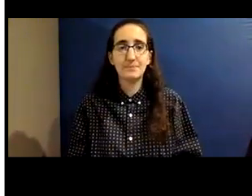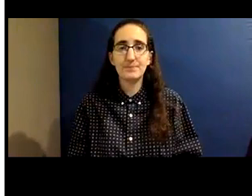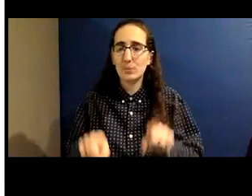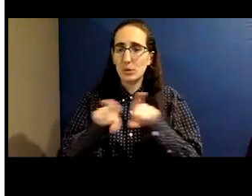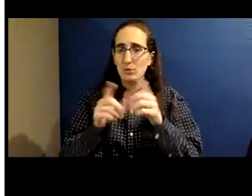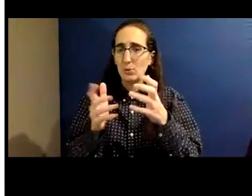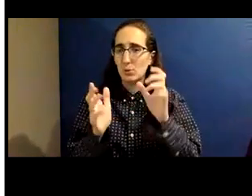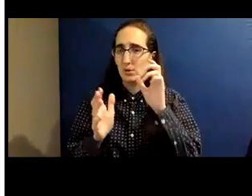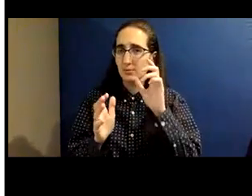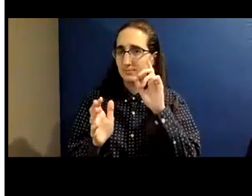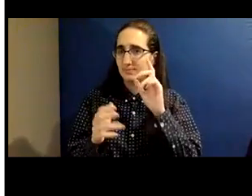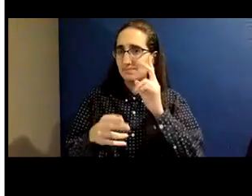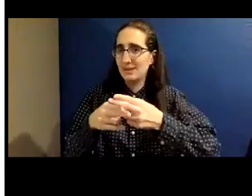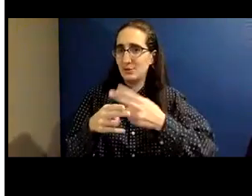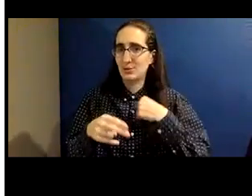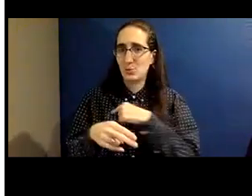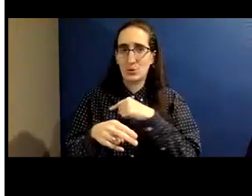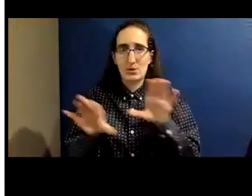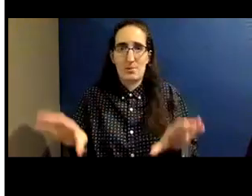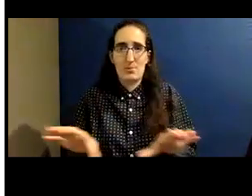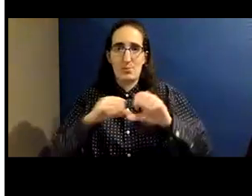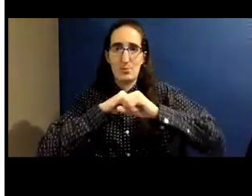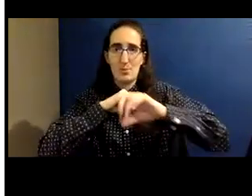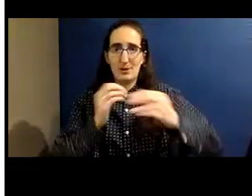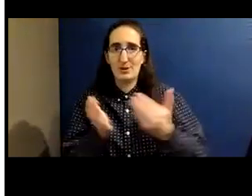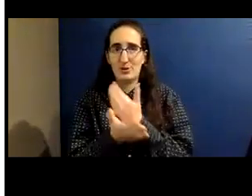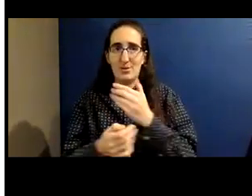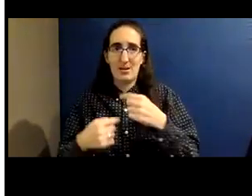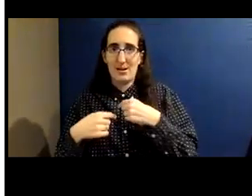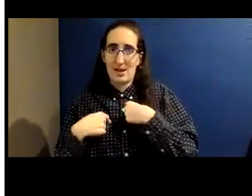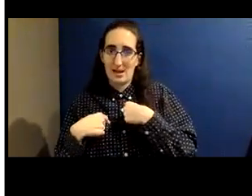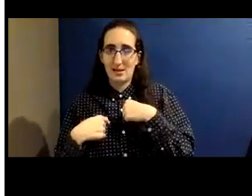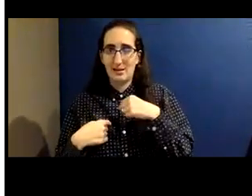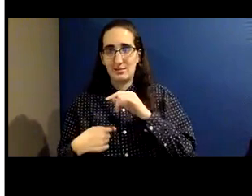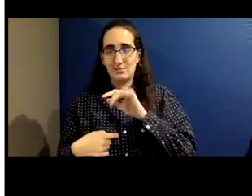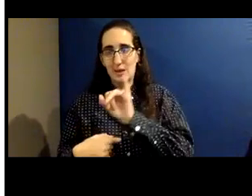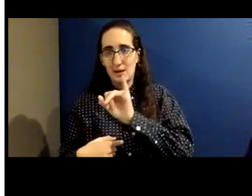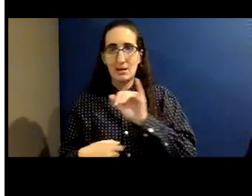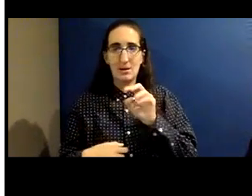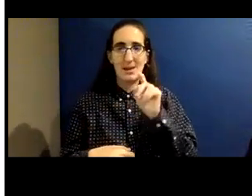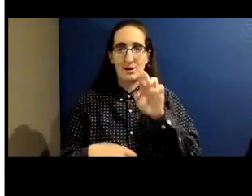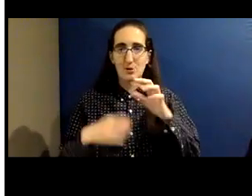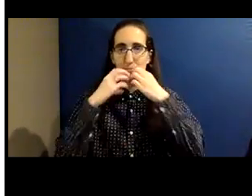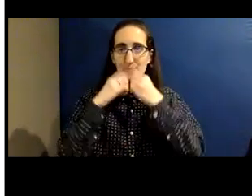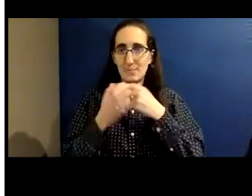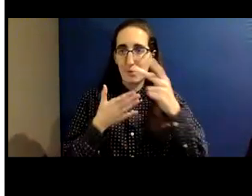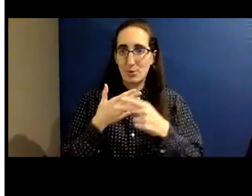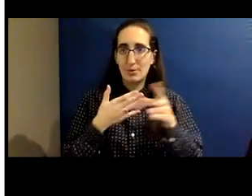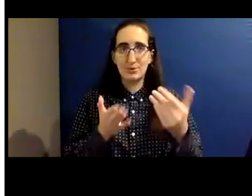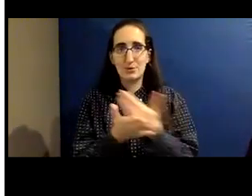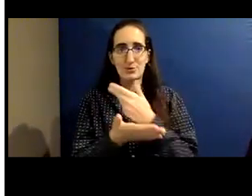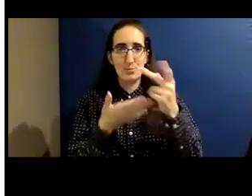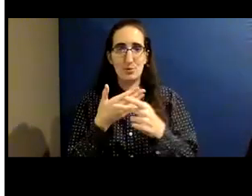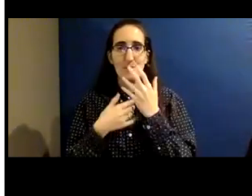want to mention that we're promoting the new I Matter program. And this is a new program in Colorado where